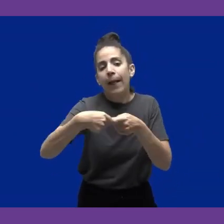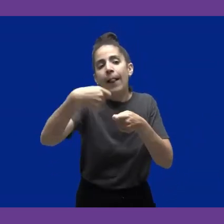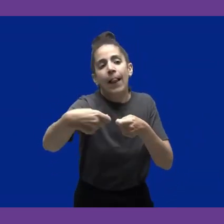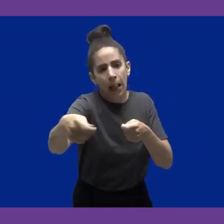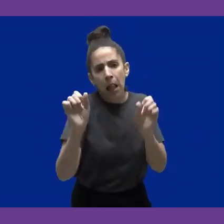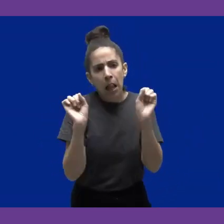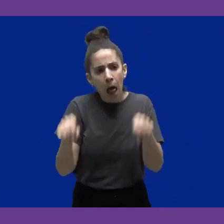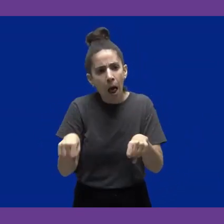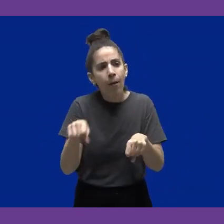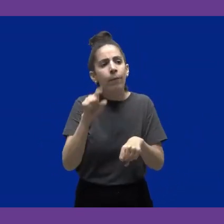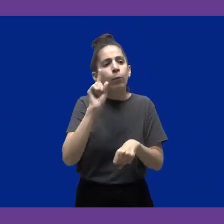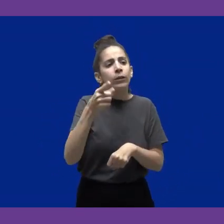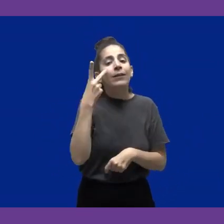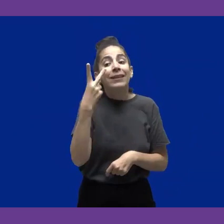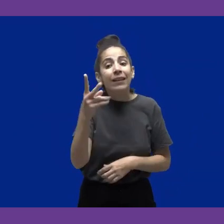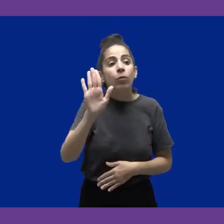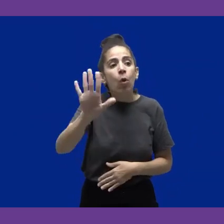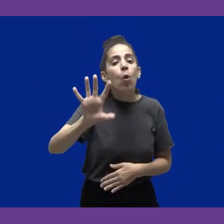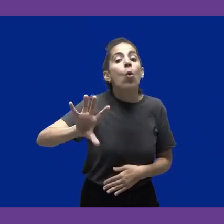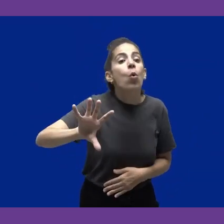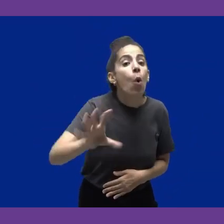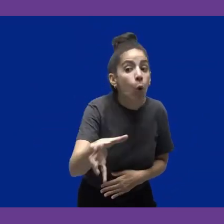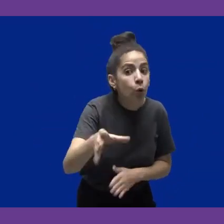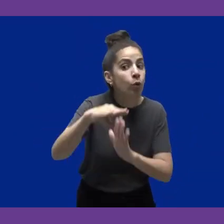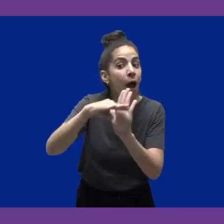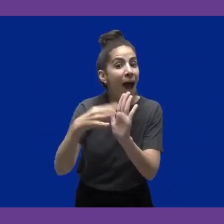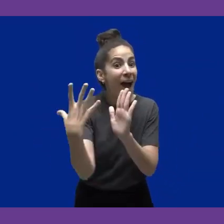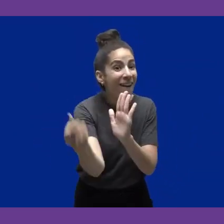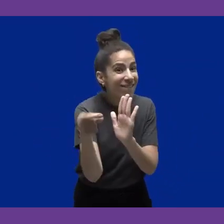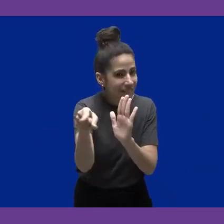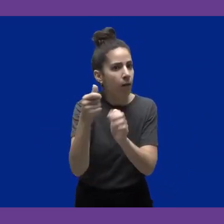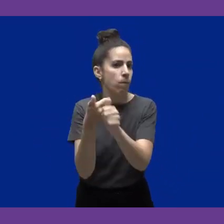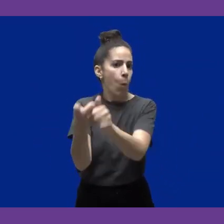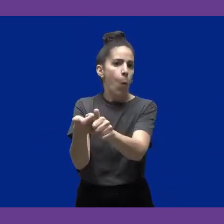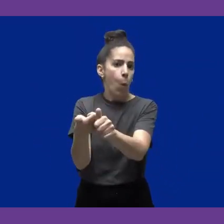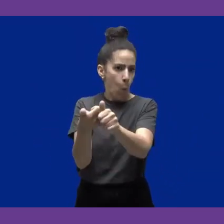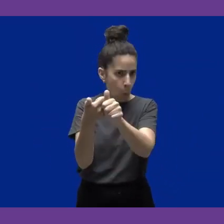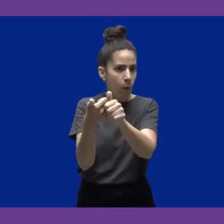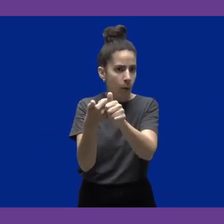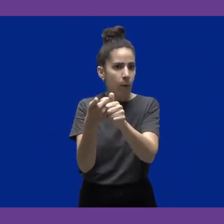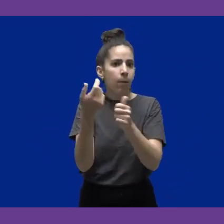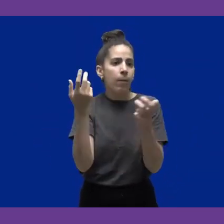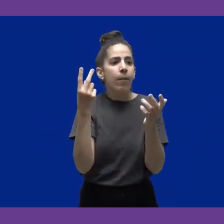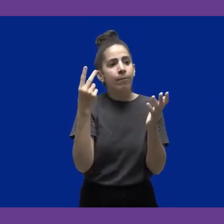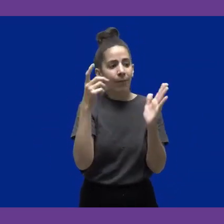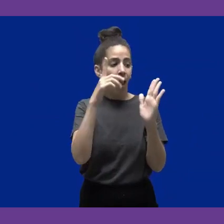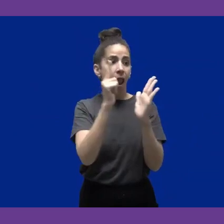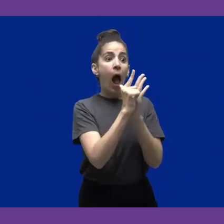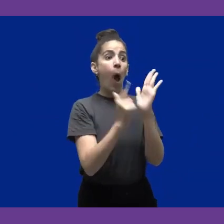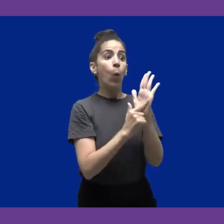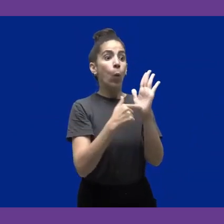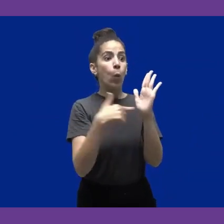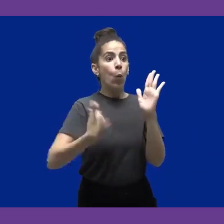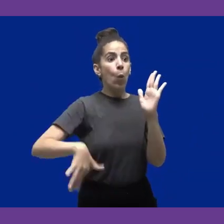no, there is no grace period because the directive was approved in 2019. It was it entered into